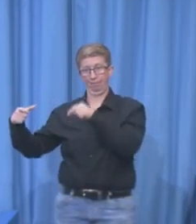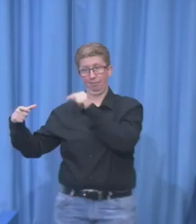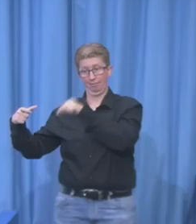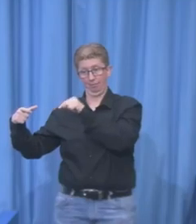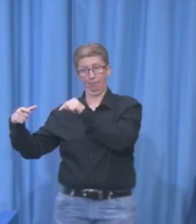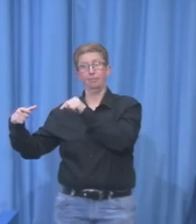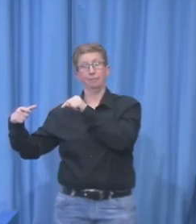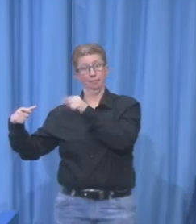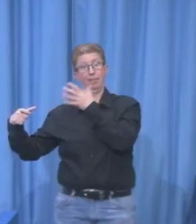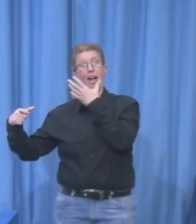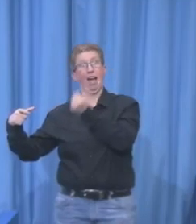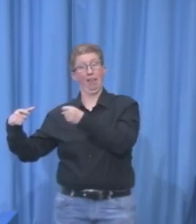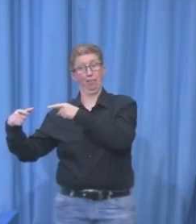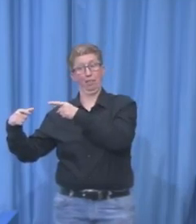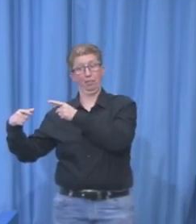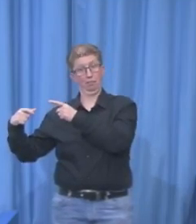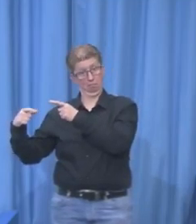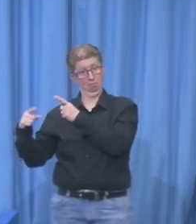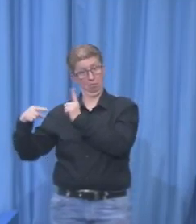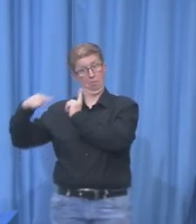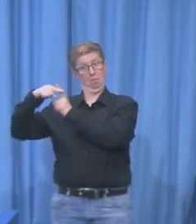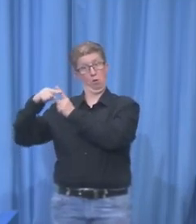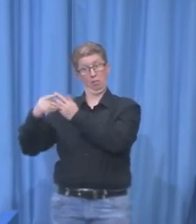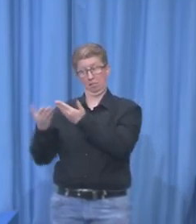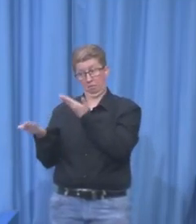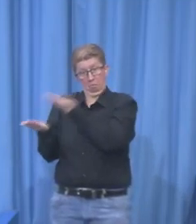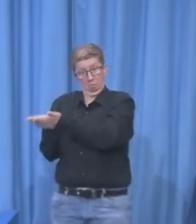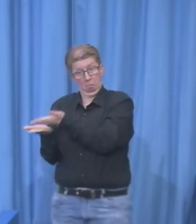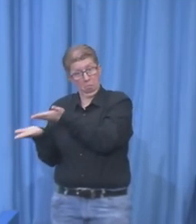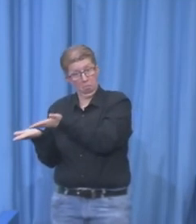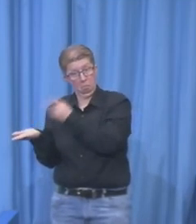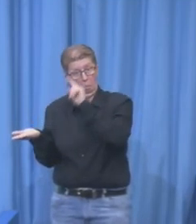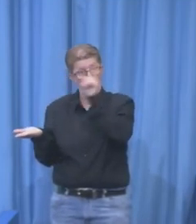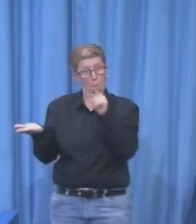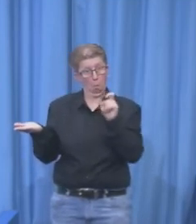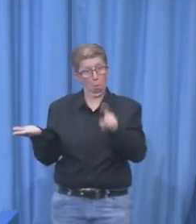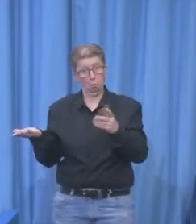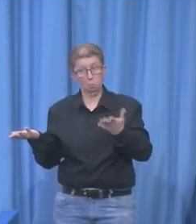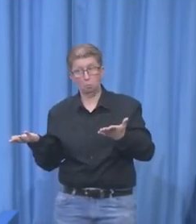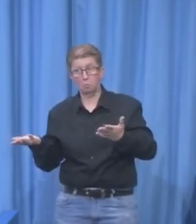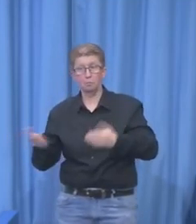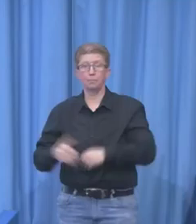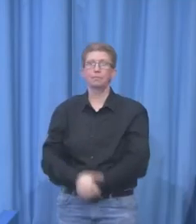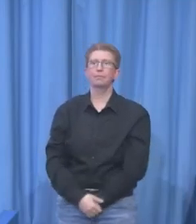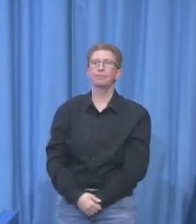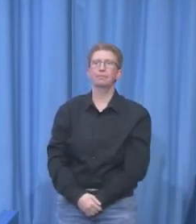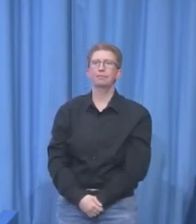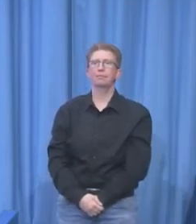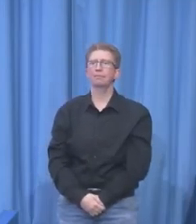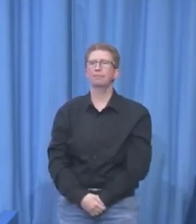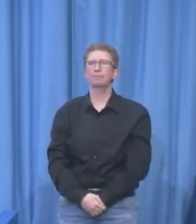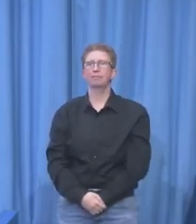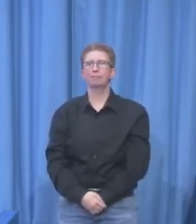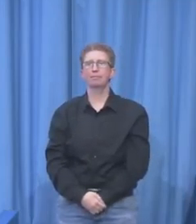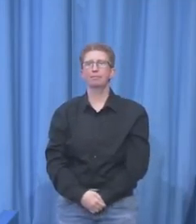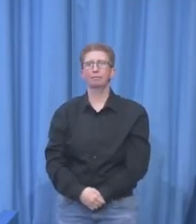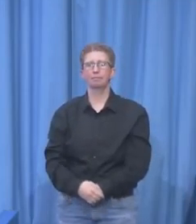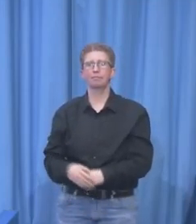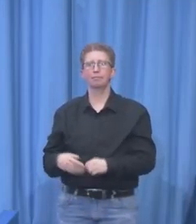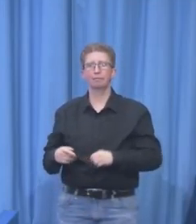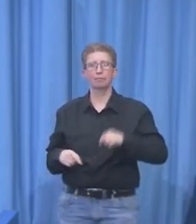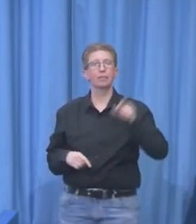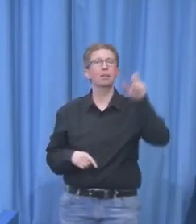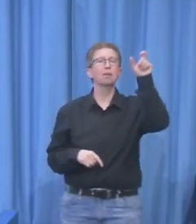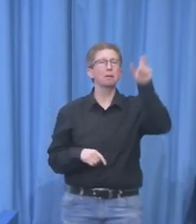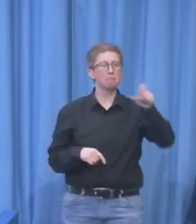who have a disability, as soon as the wage subsidy is gone, the person goes as well. They're the first to go when that money runs out. So